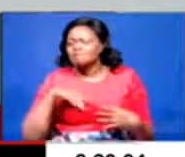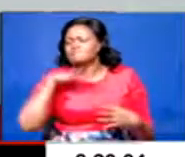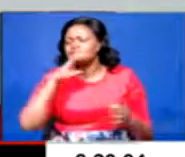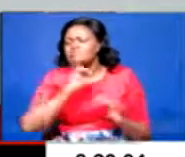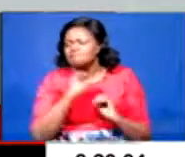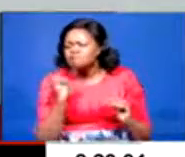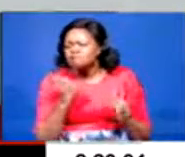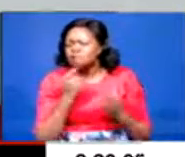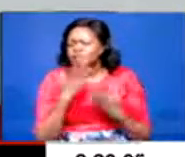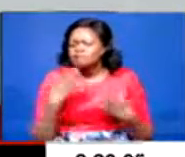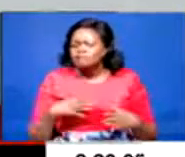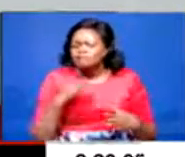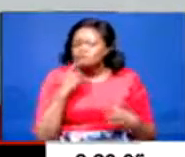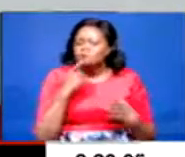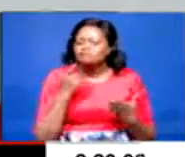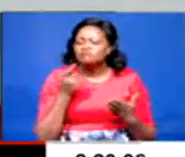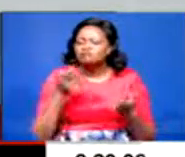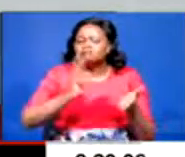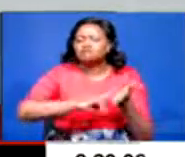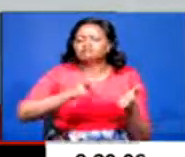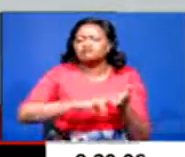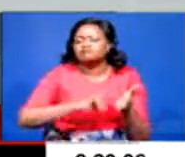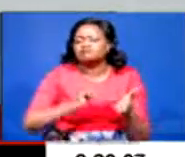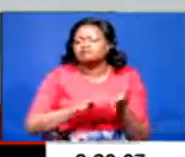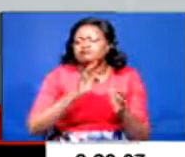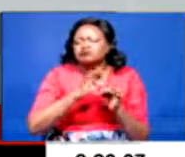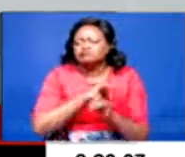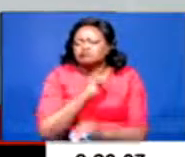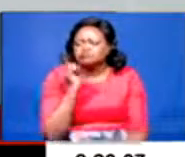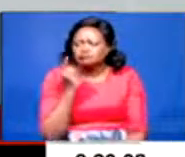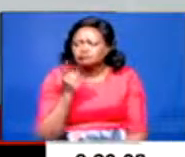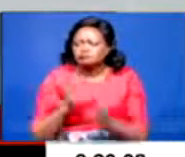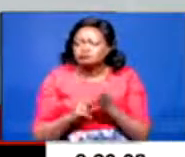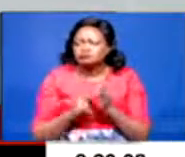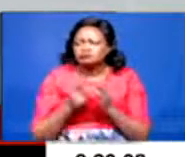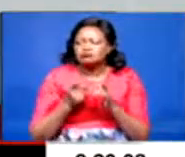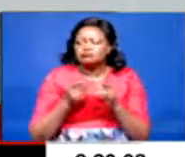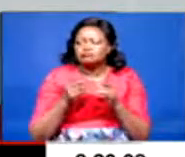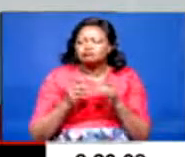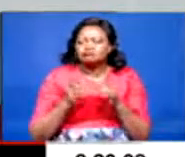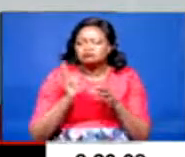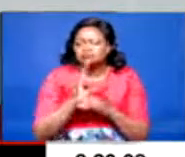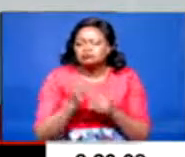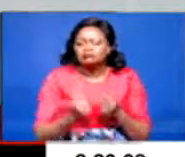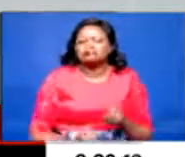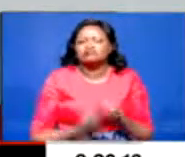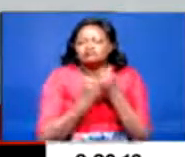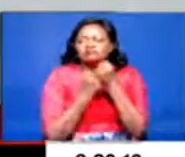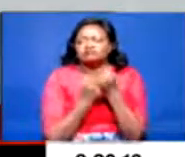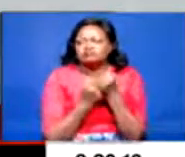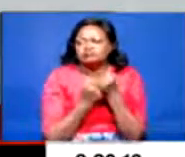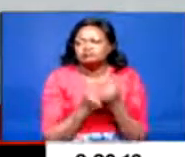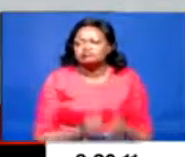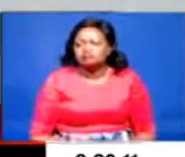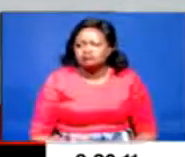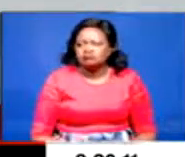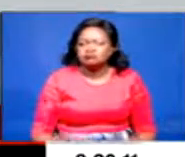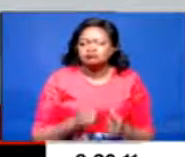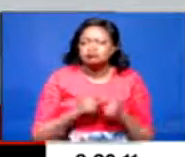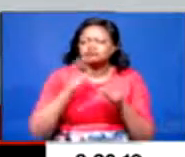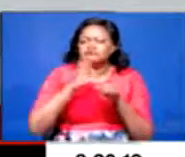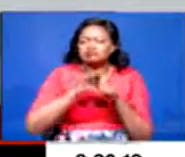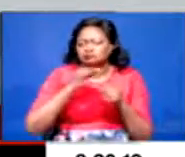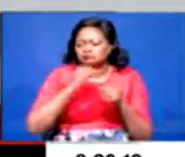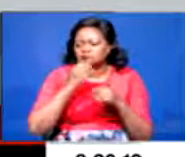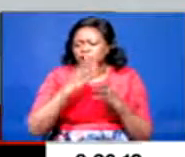Everybody who was registered voted. Mm. And so it was used for top-up, for lack of a better word. So you vote on behalf of people. So we